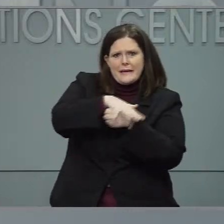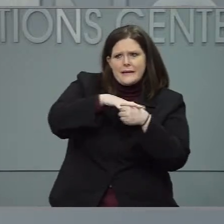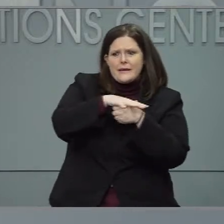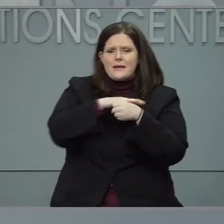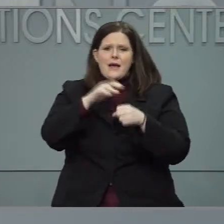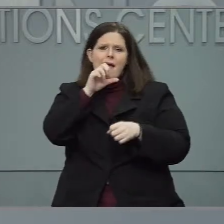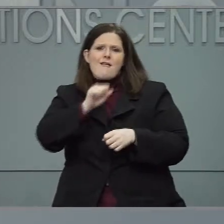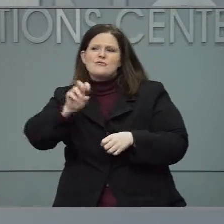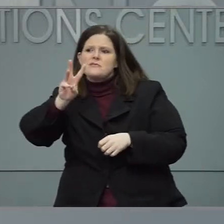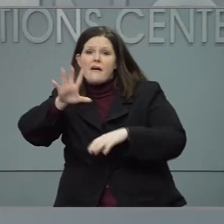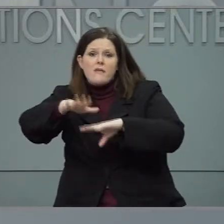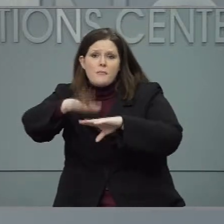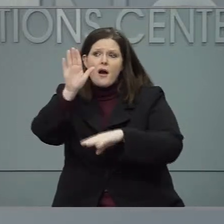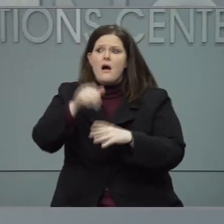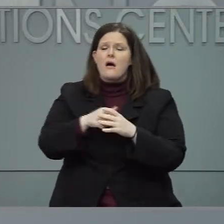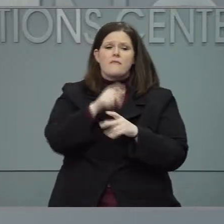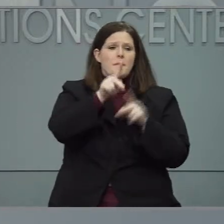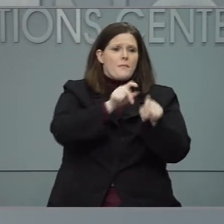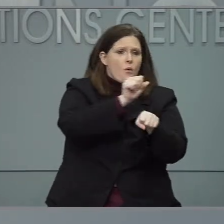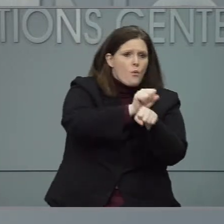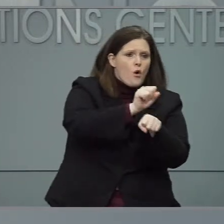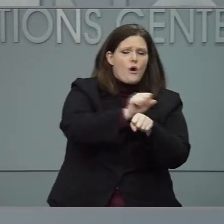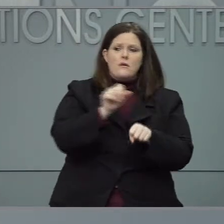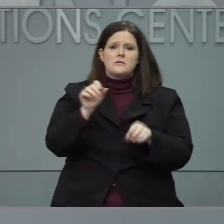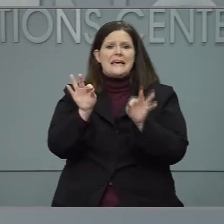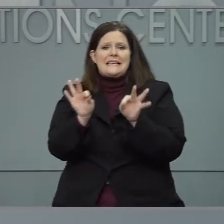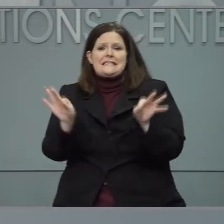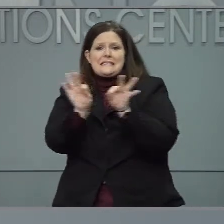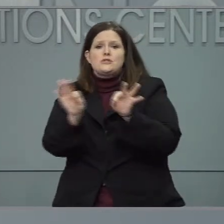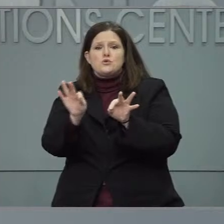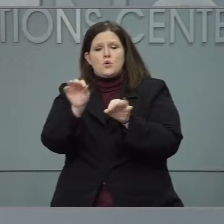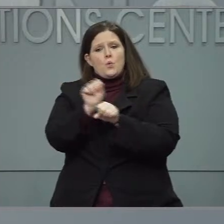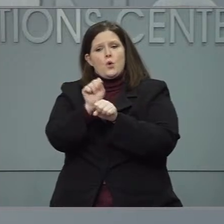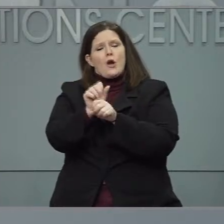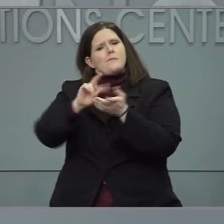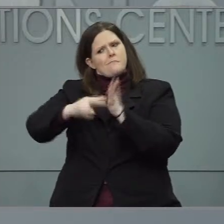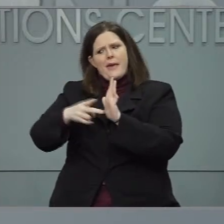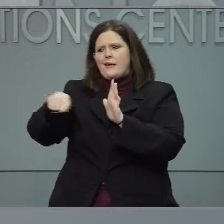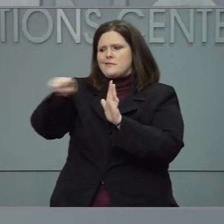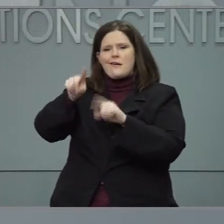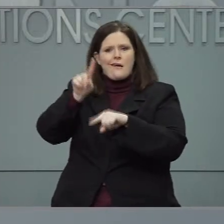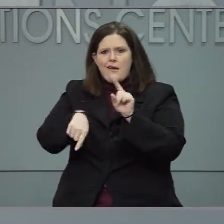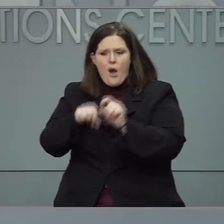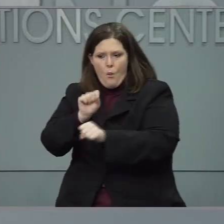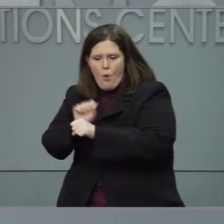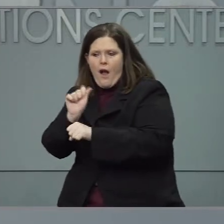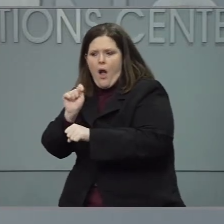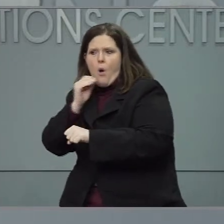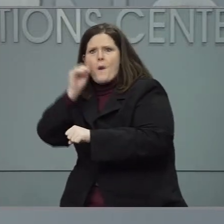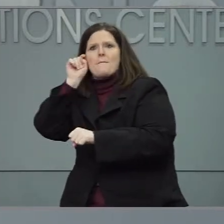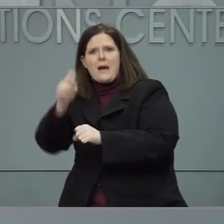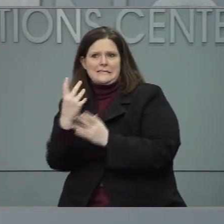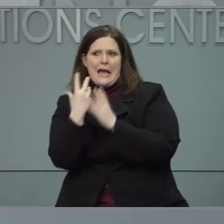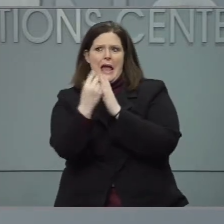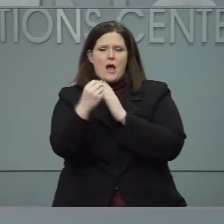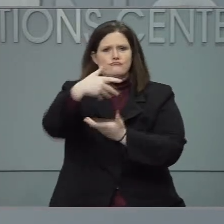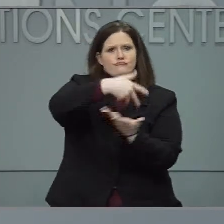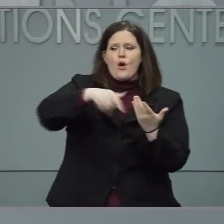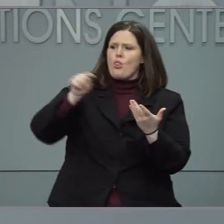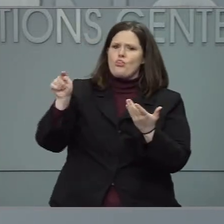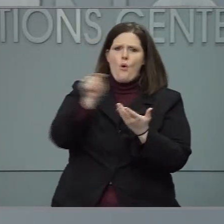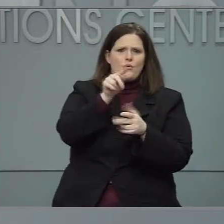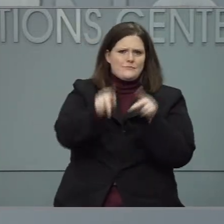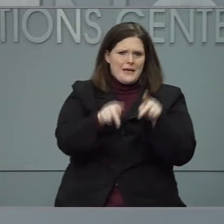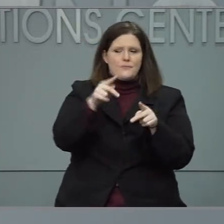essential workers who can't stay home to do their job, and coming next are going to be those who have increased risk because of a medical